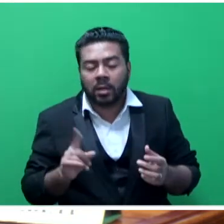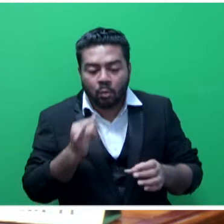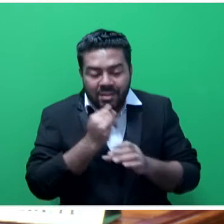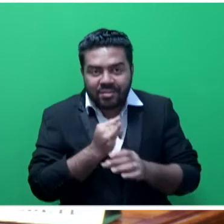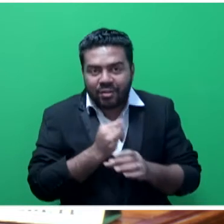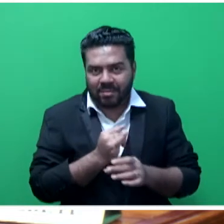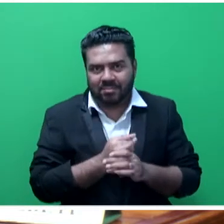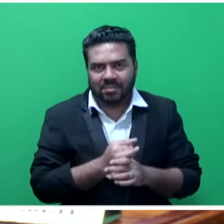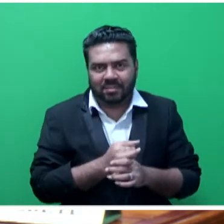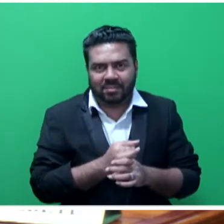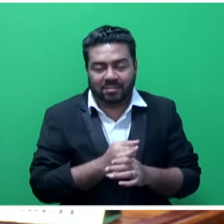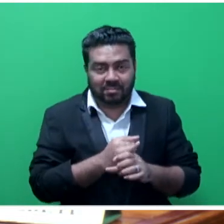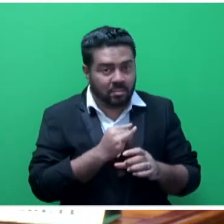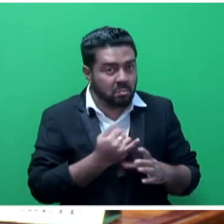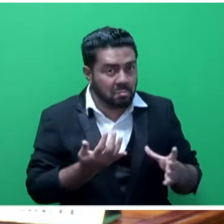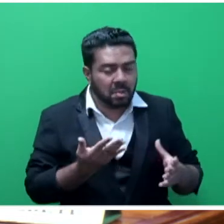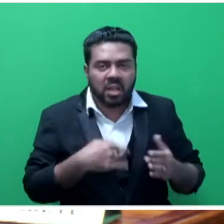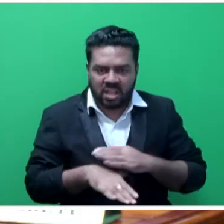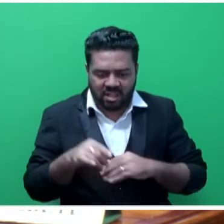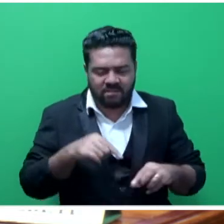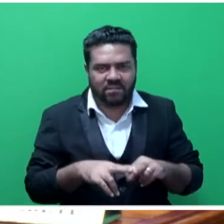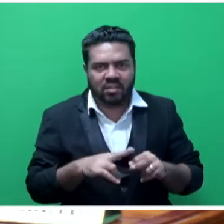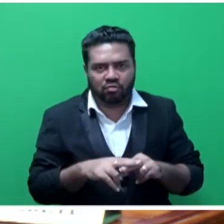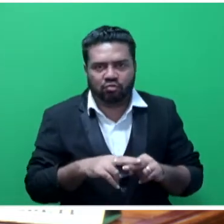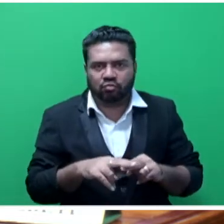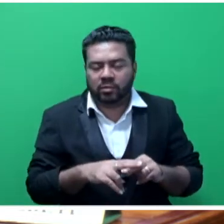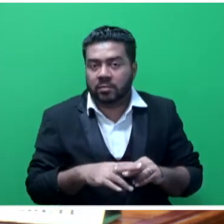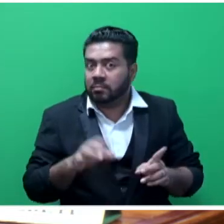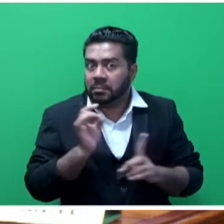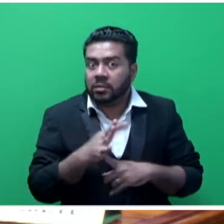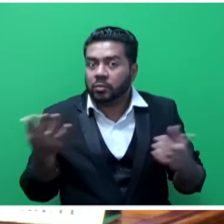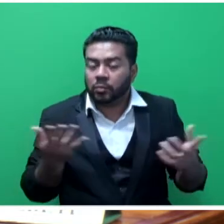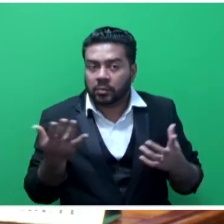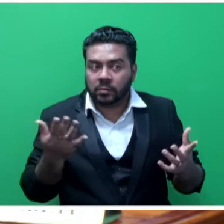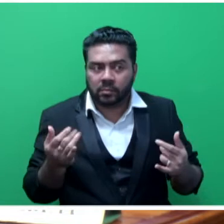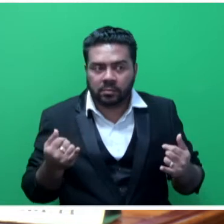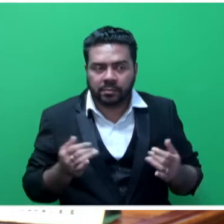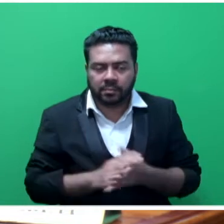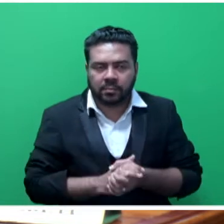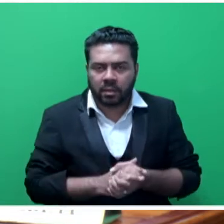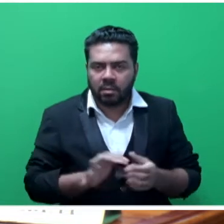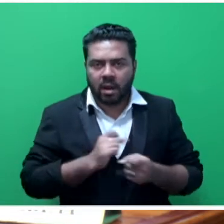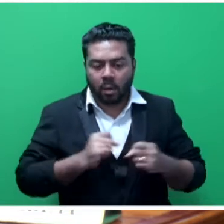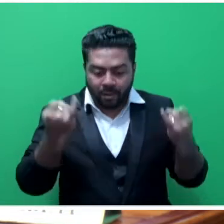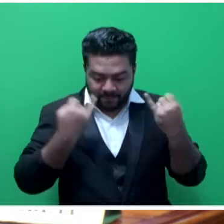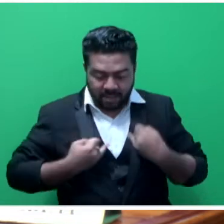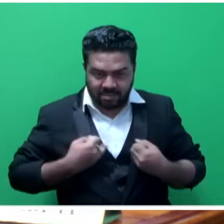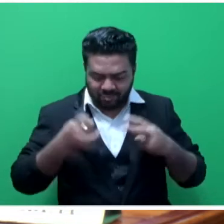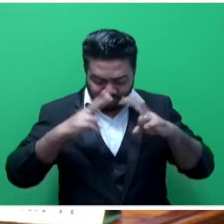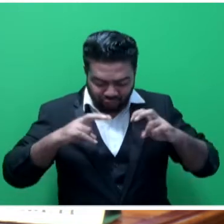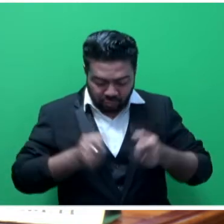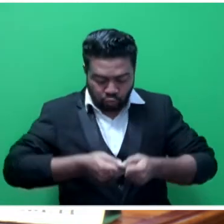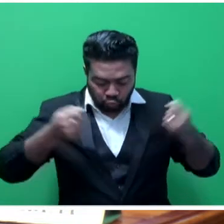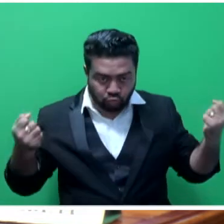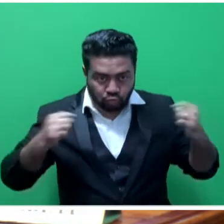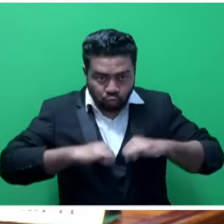crimes here in Fiji, particularly in our investigations of various